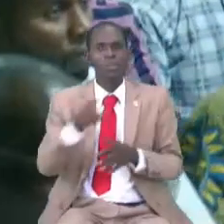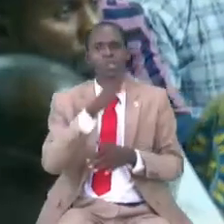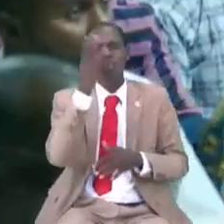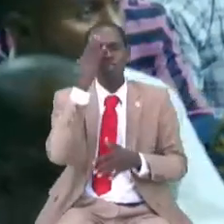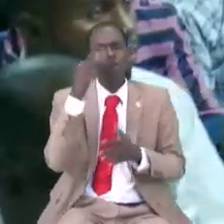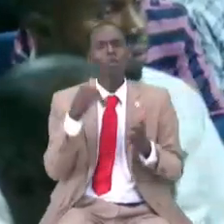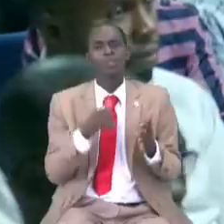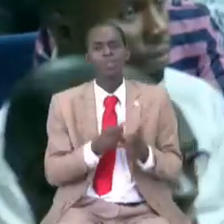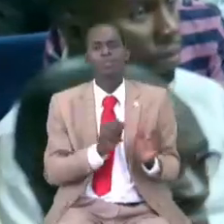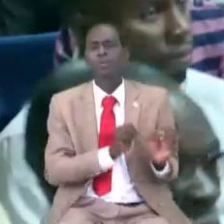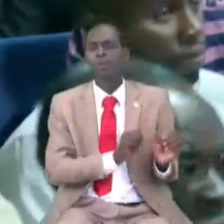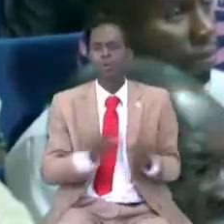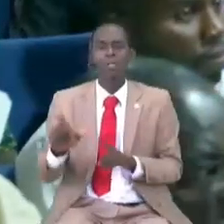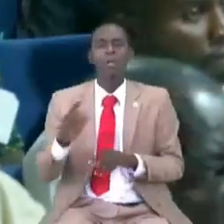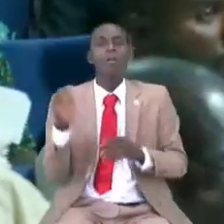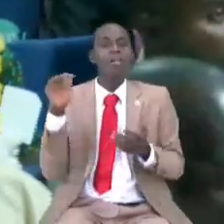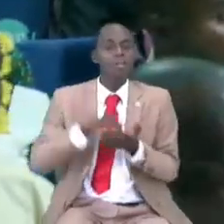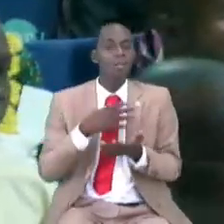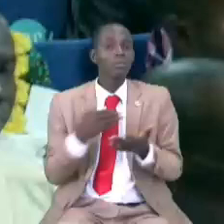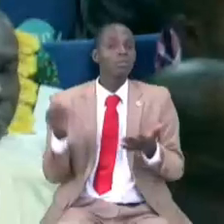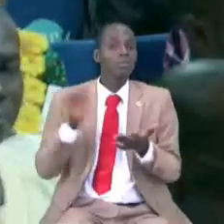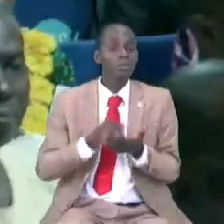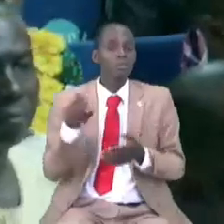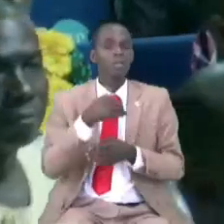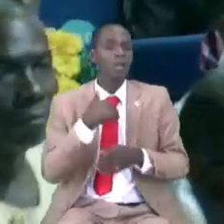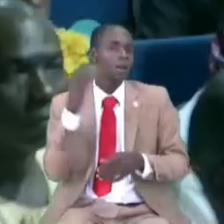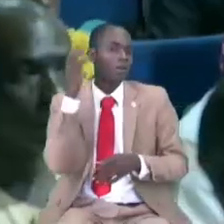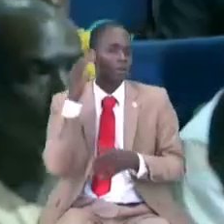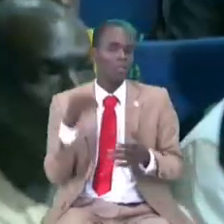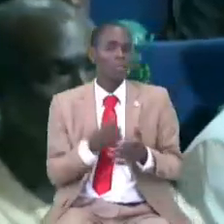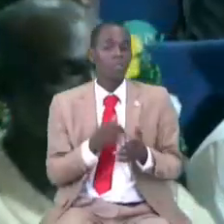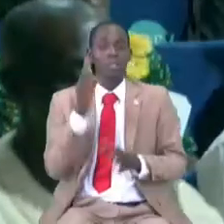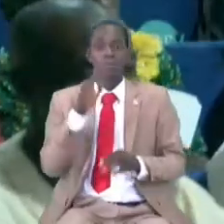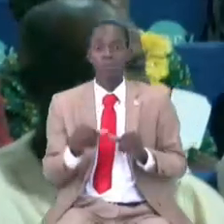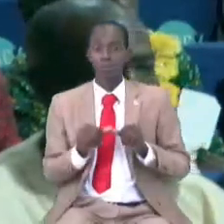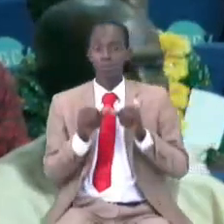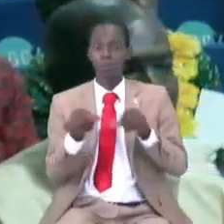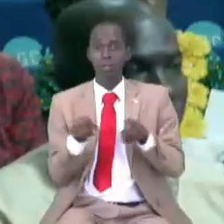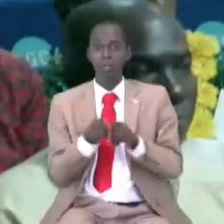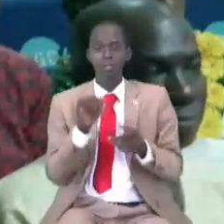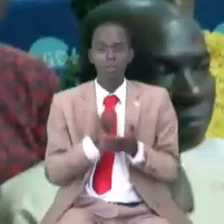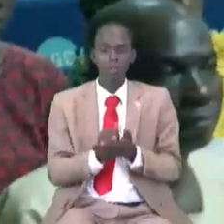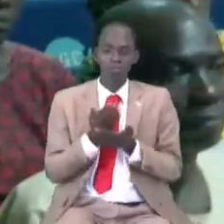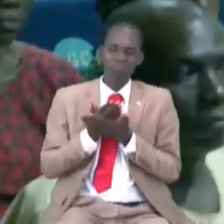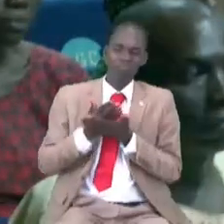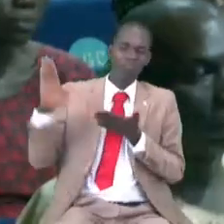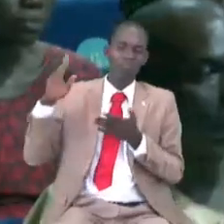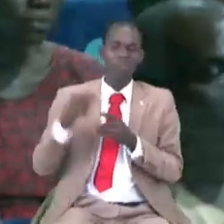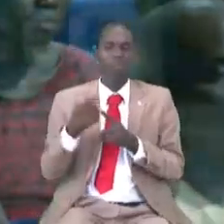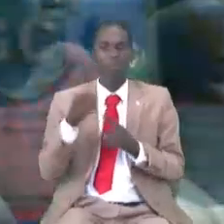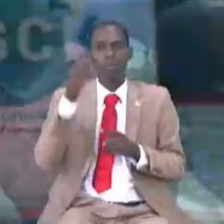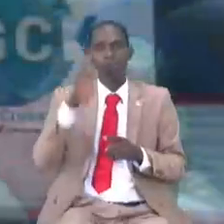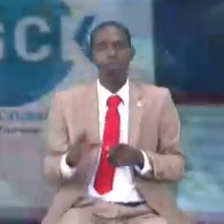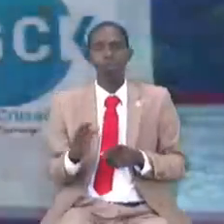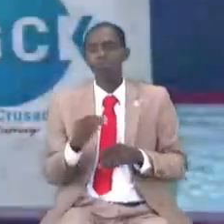on like that, shrugging it off, throwing it off, throwing it over their shoulder to other people until